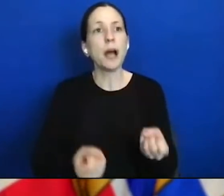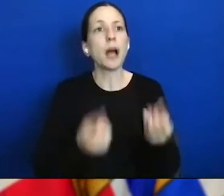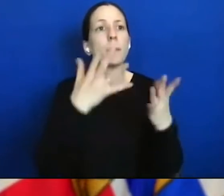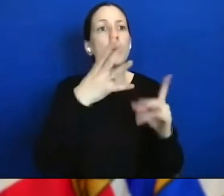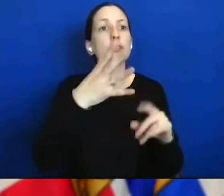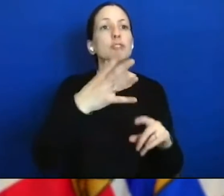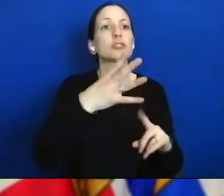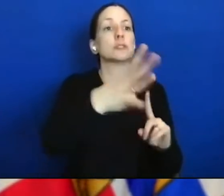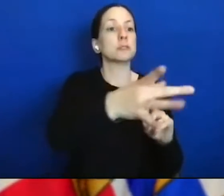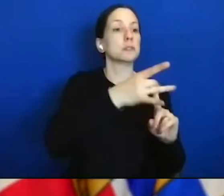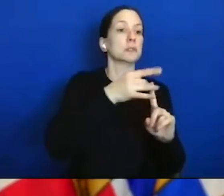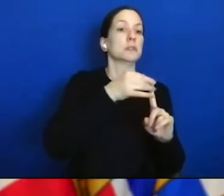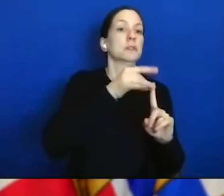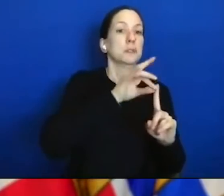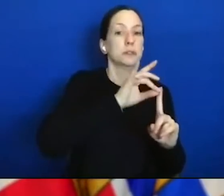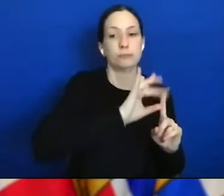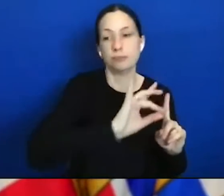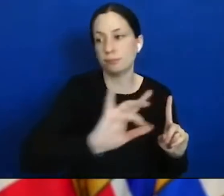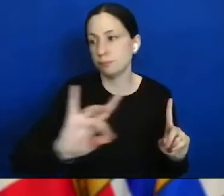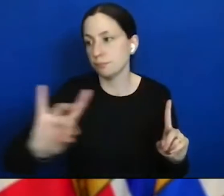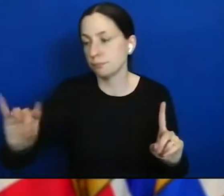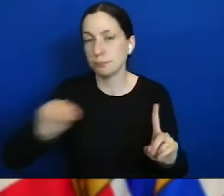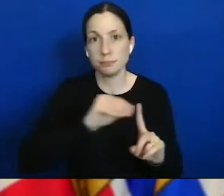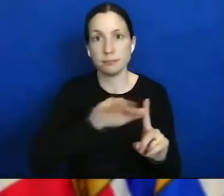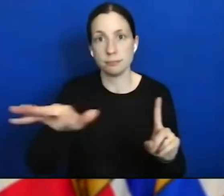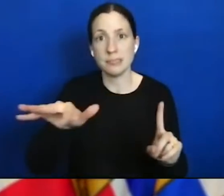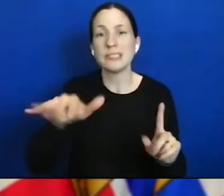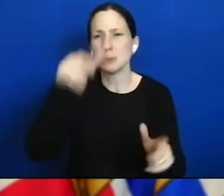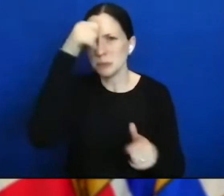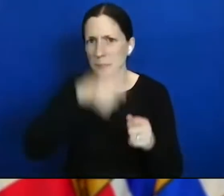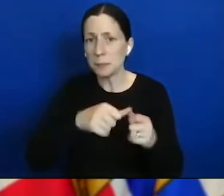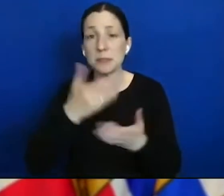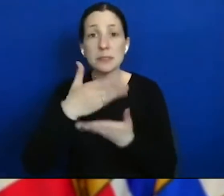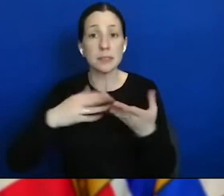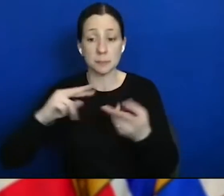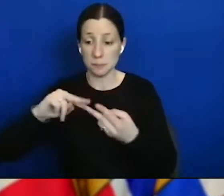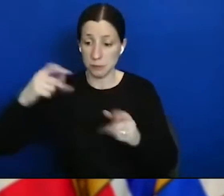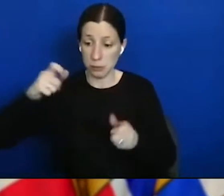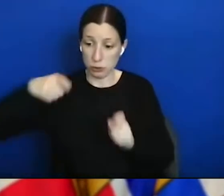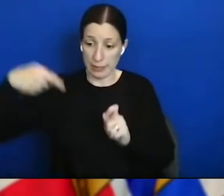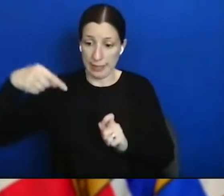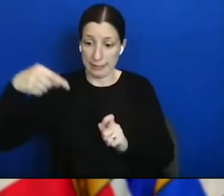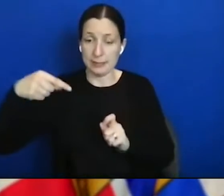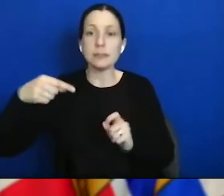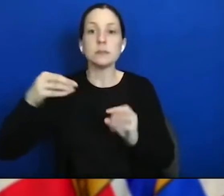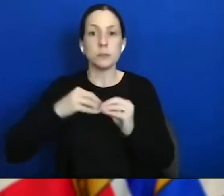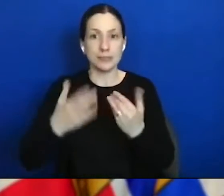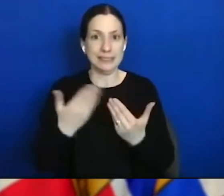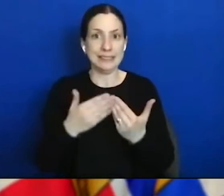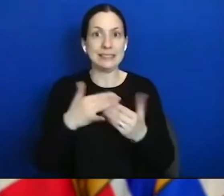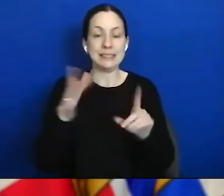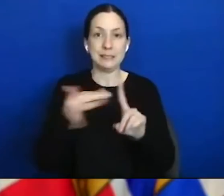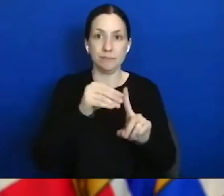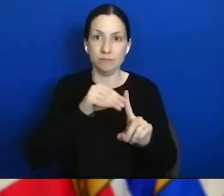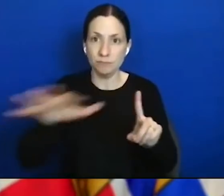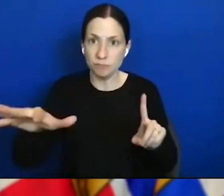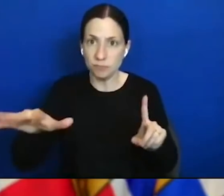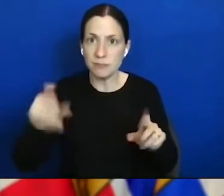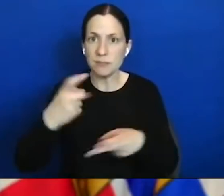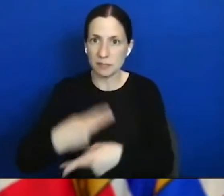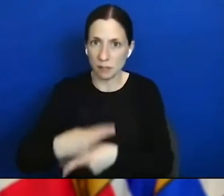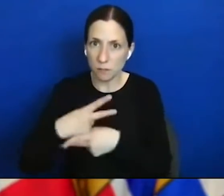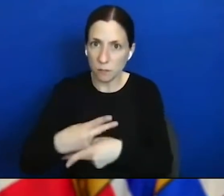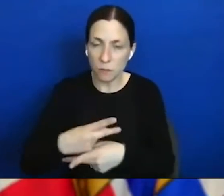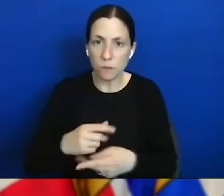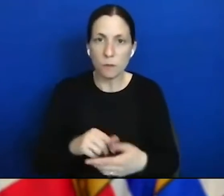a number of the new circulating strains are more transmissible. The other thing that we are concerned about and that we'll